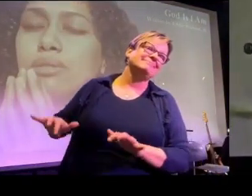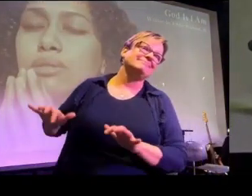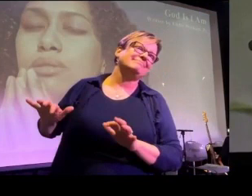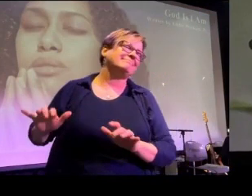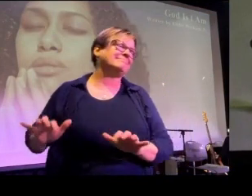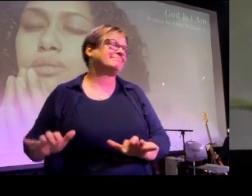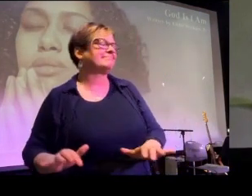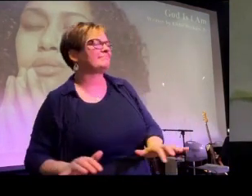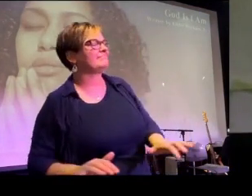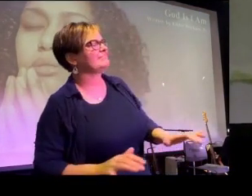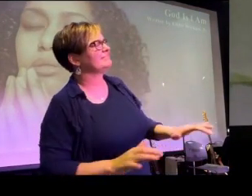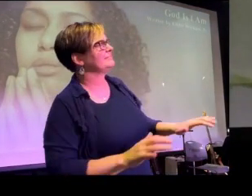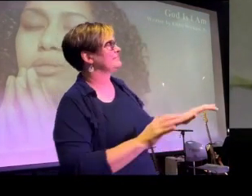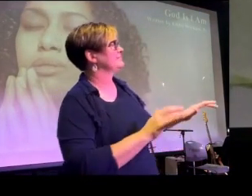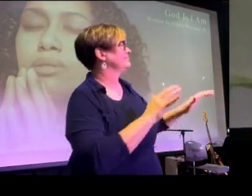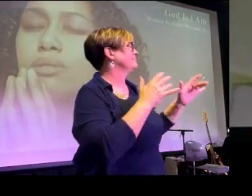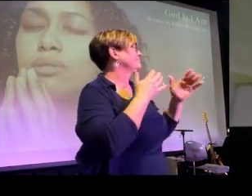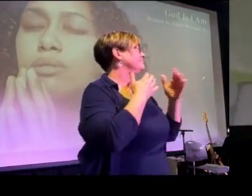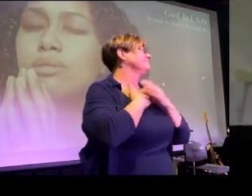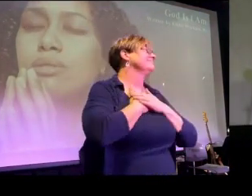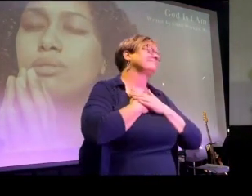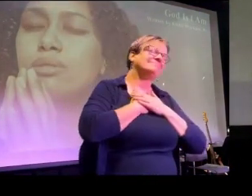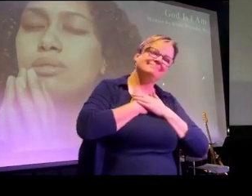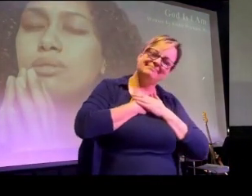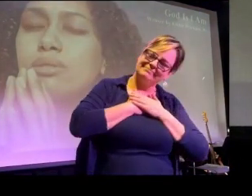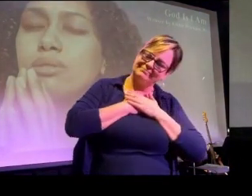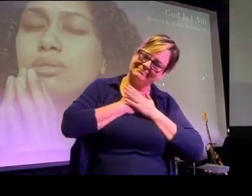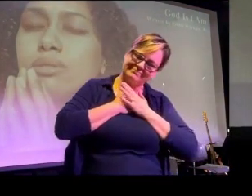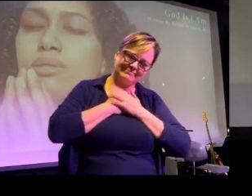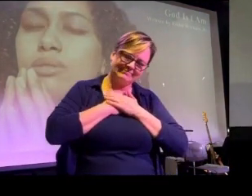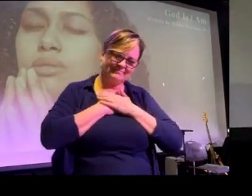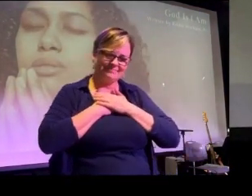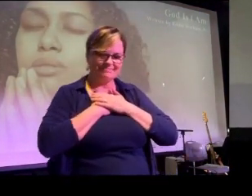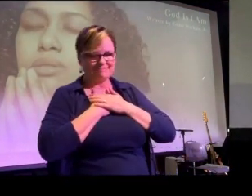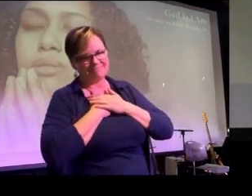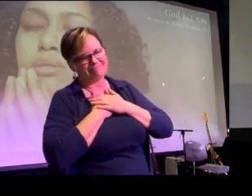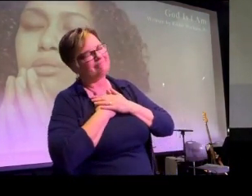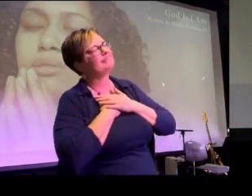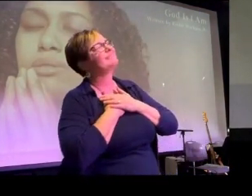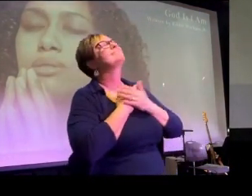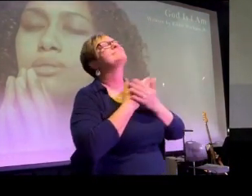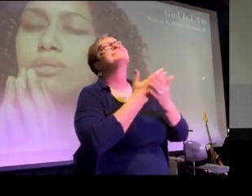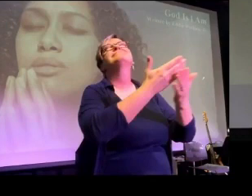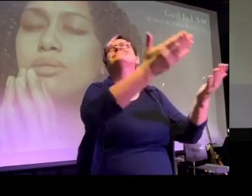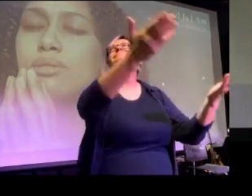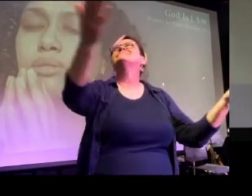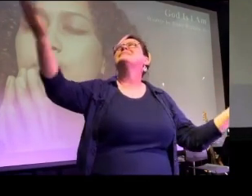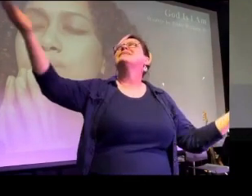God.